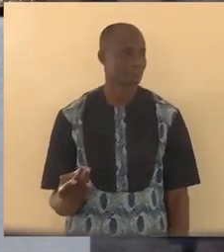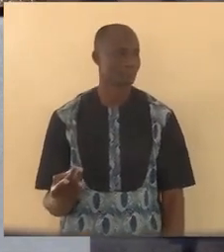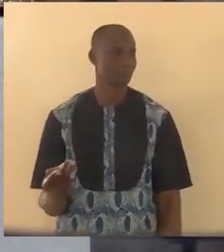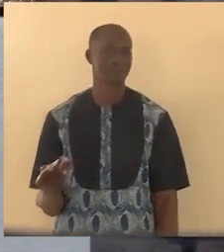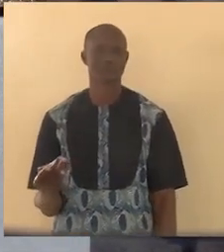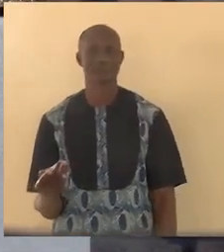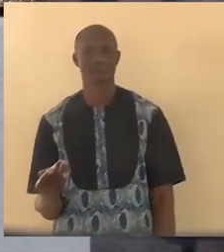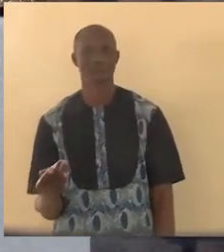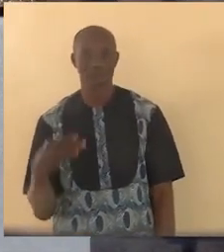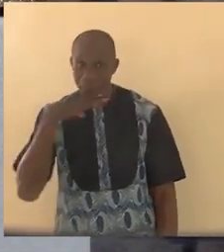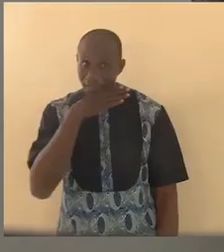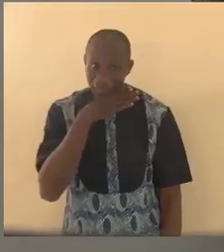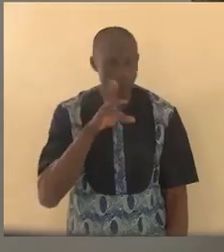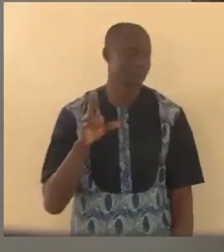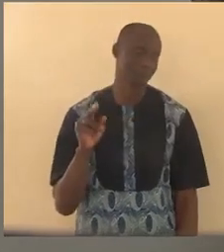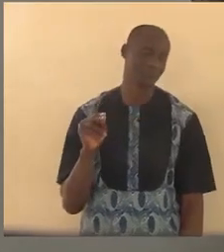lie.